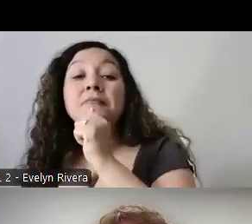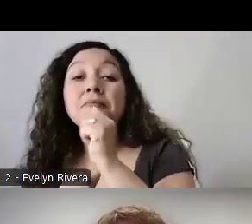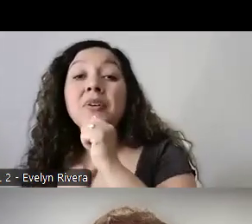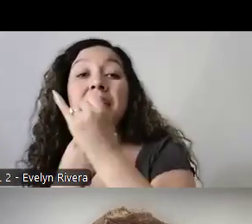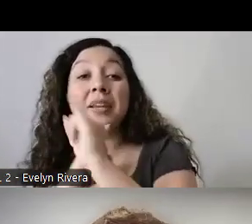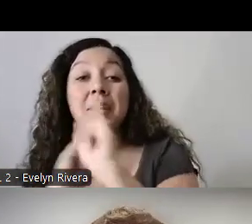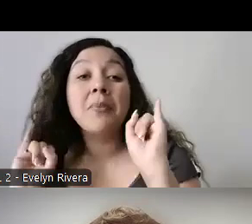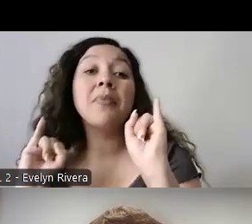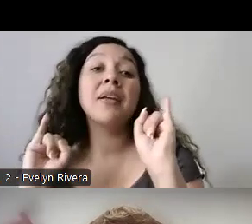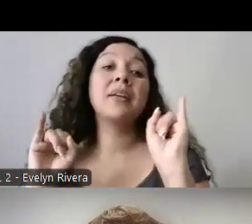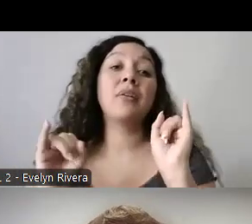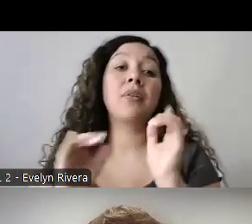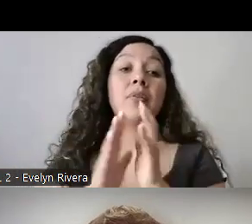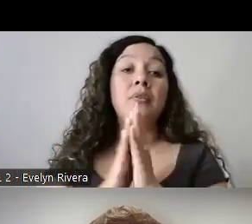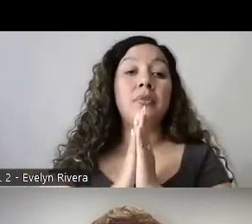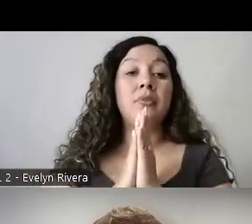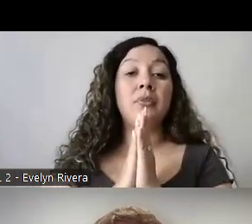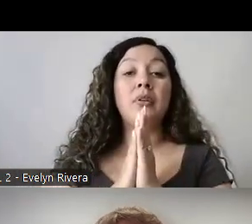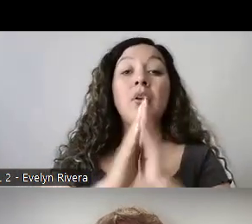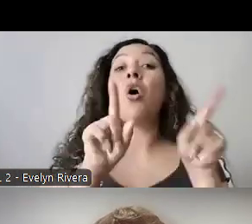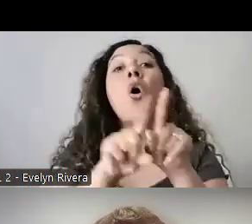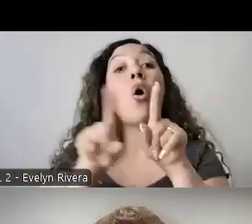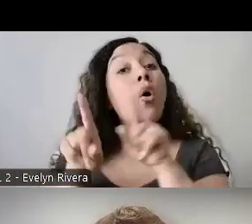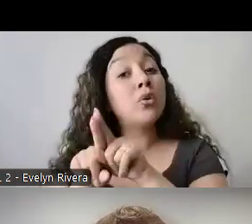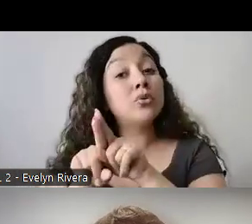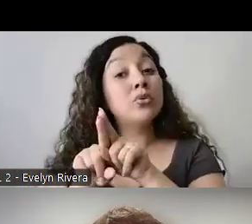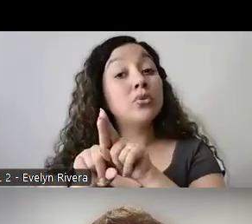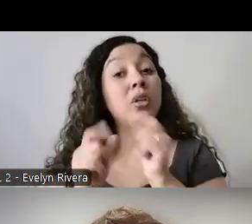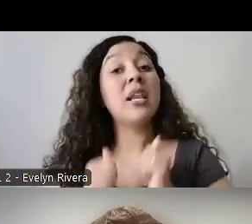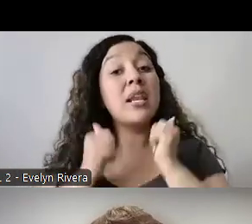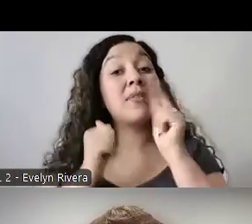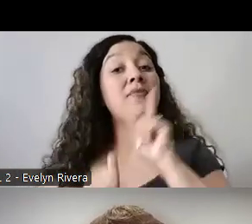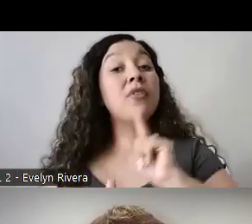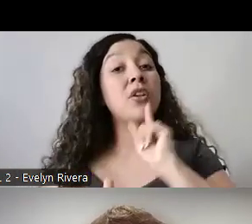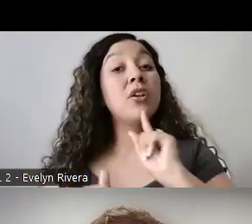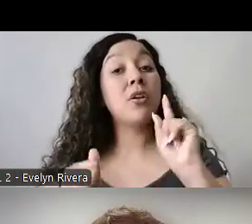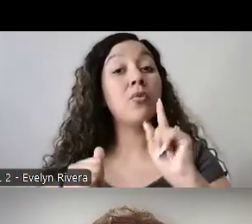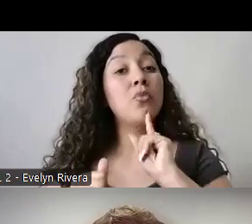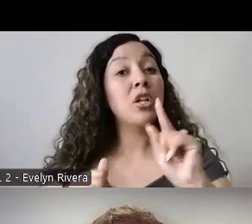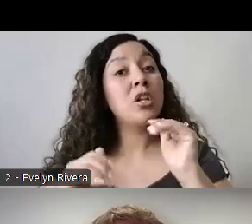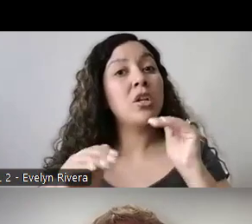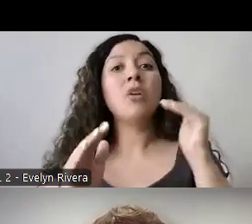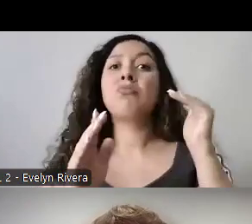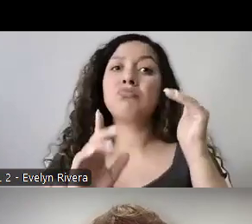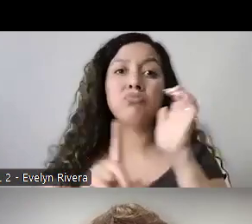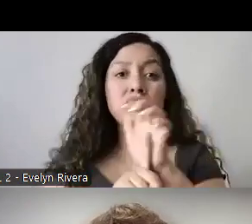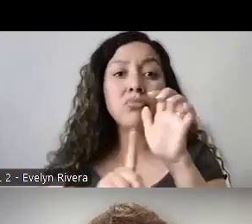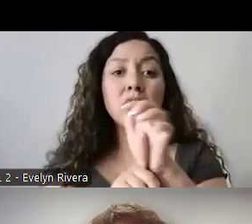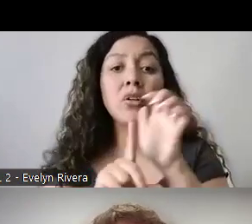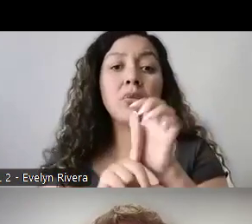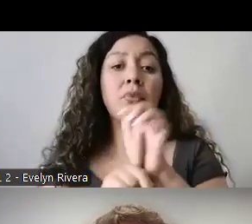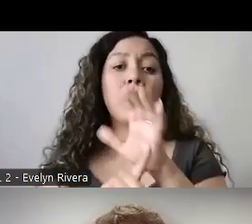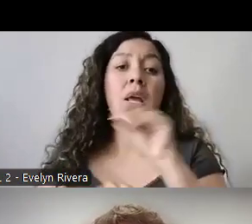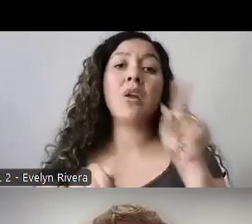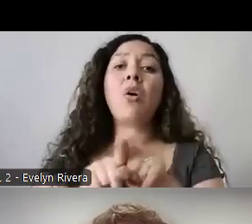important. And at the same time, also, living alone is more common in old age, as well as cognitive